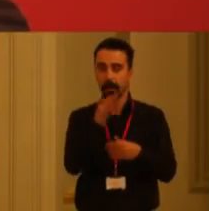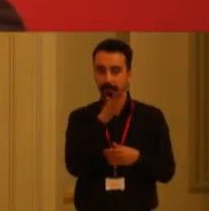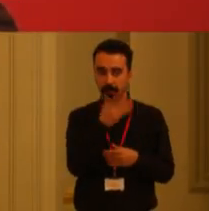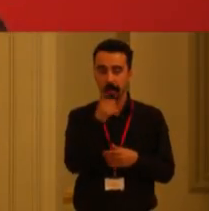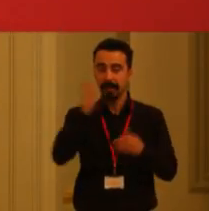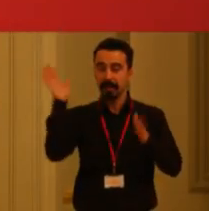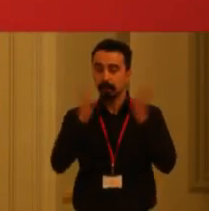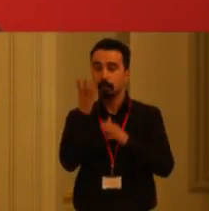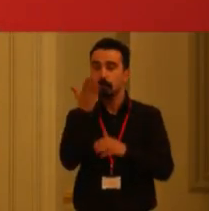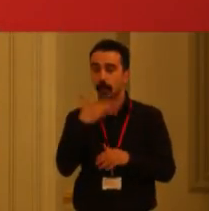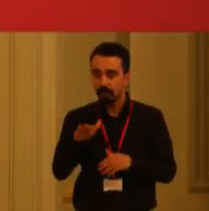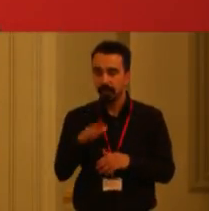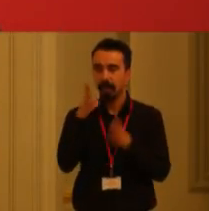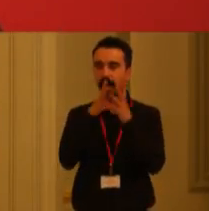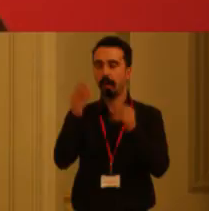or company,